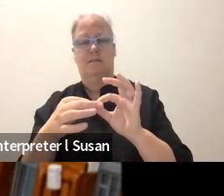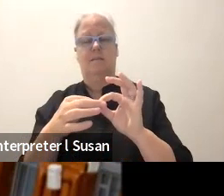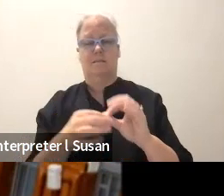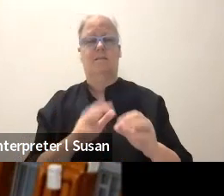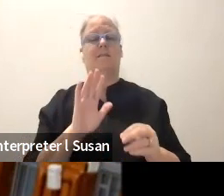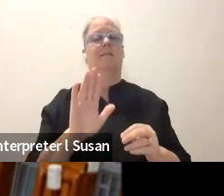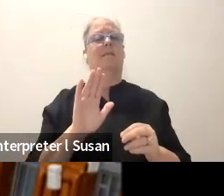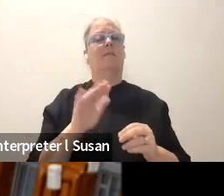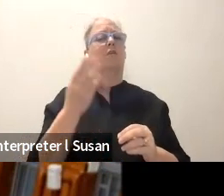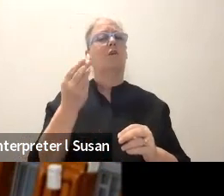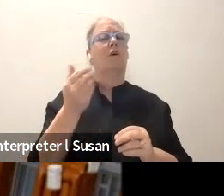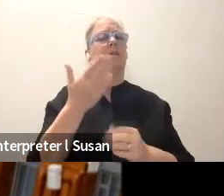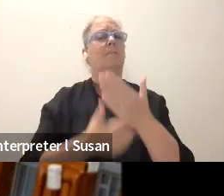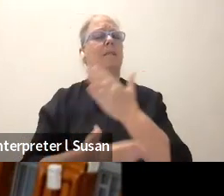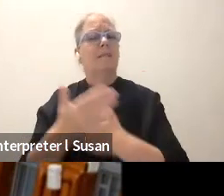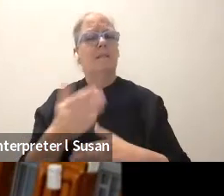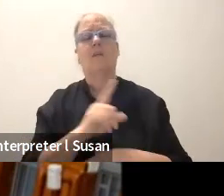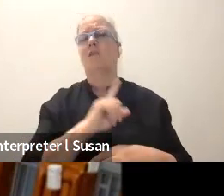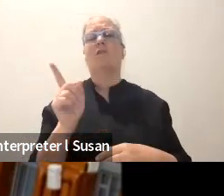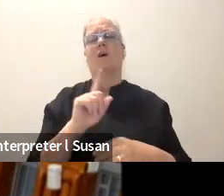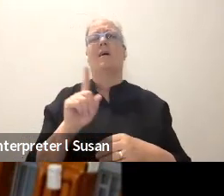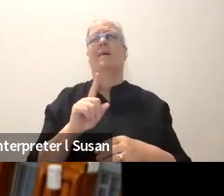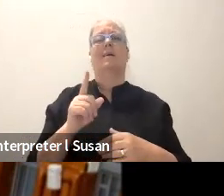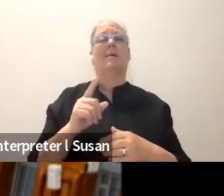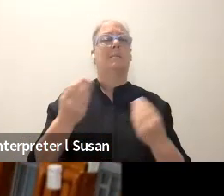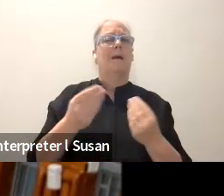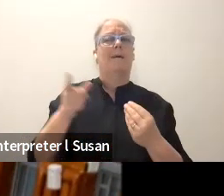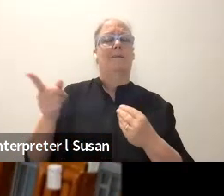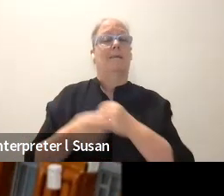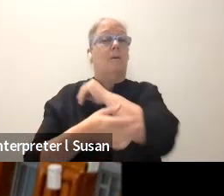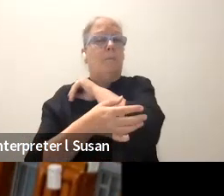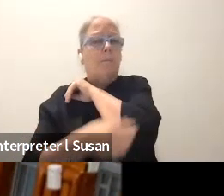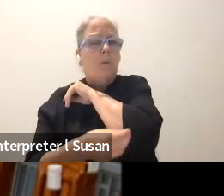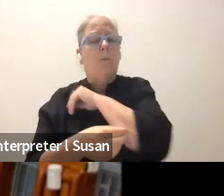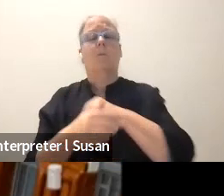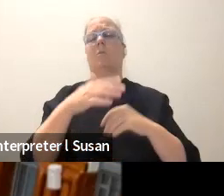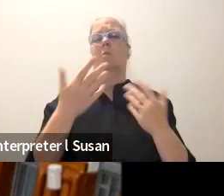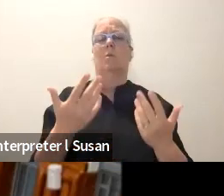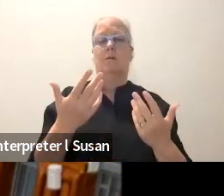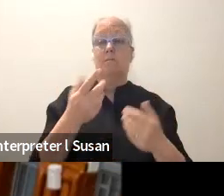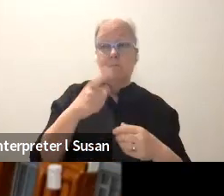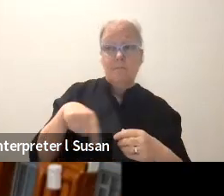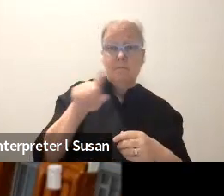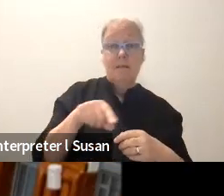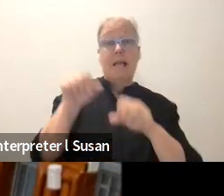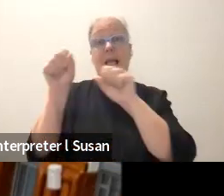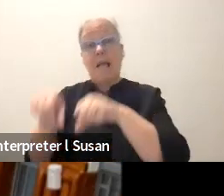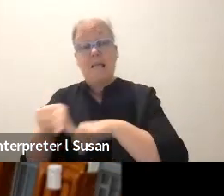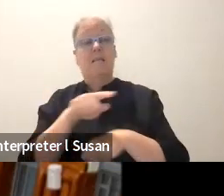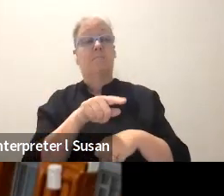the measured simply on poverty, and categorize those who qualify and those who do not